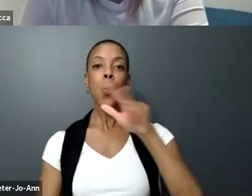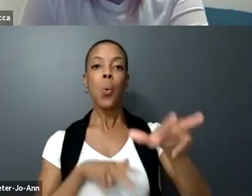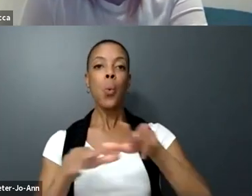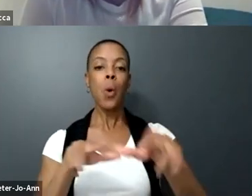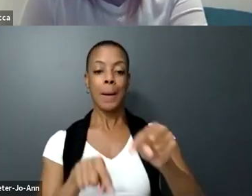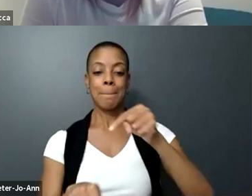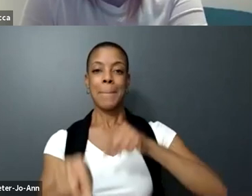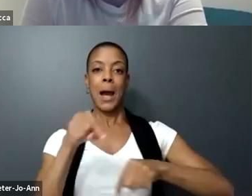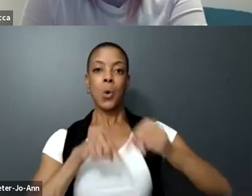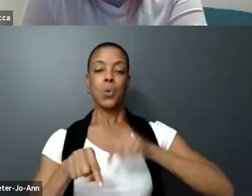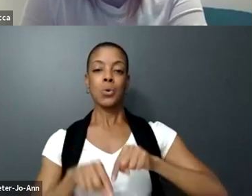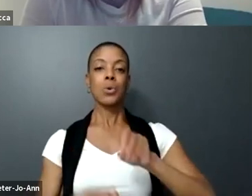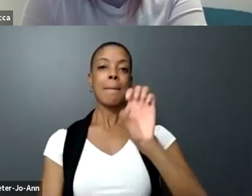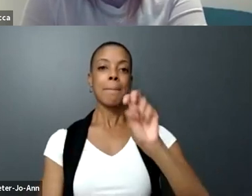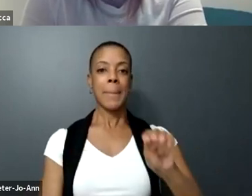Suris,